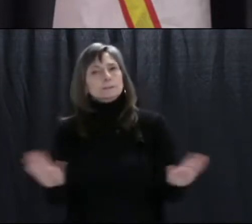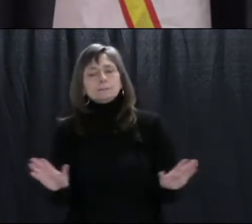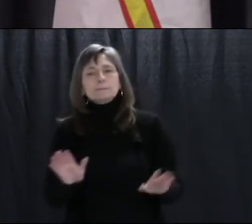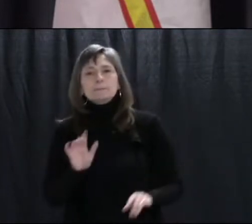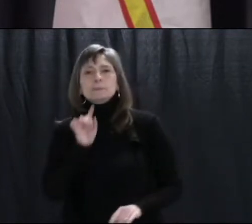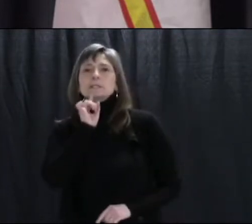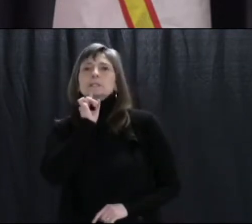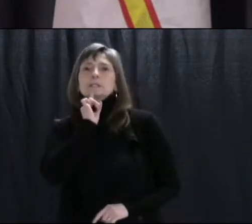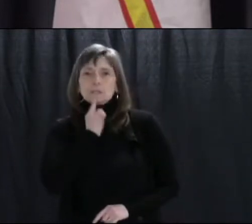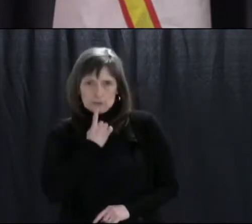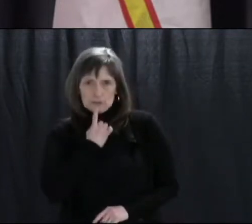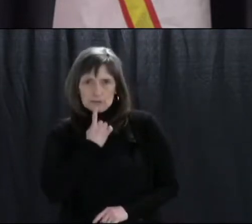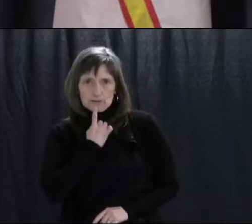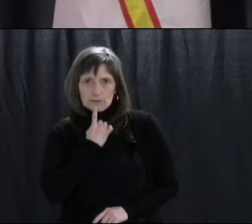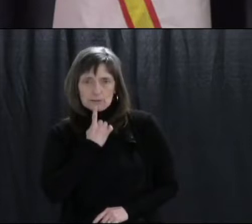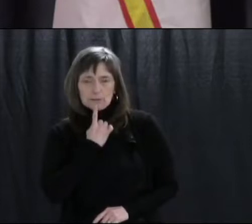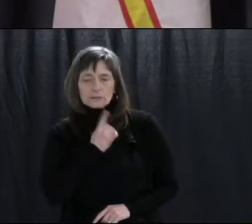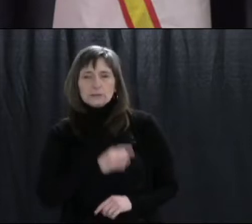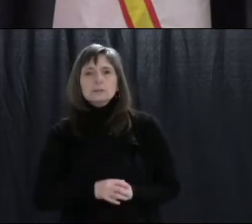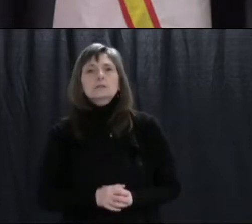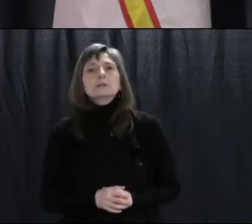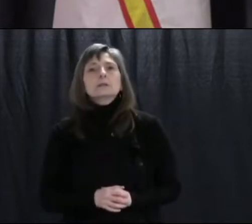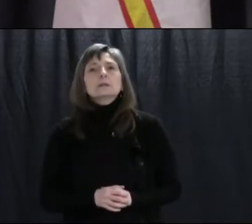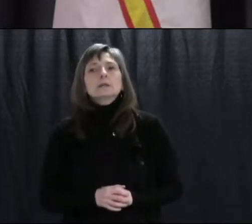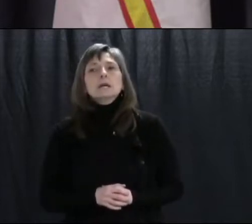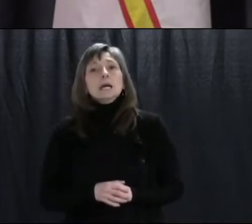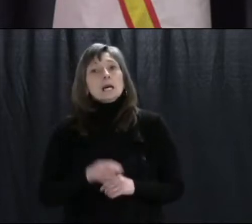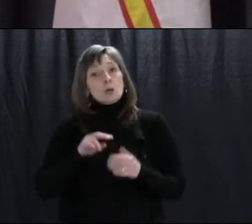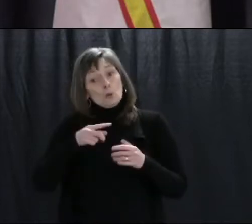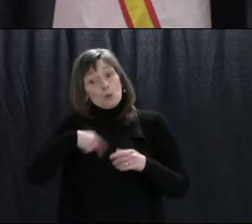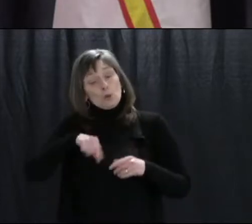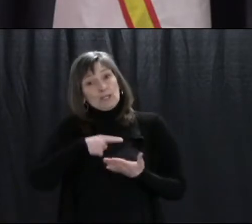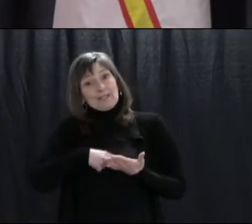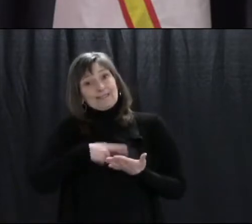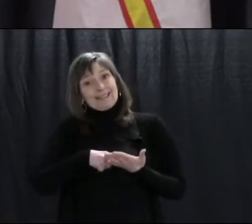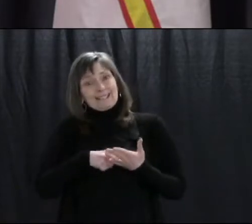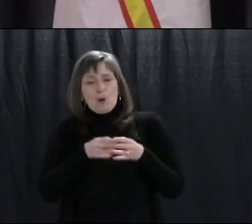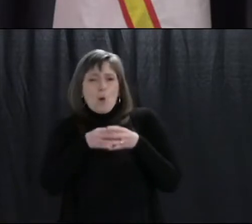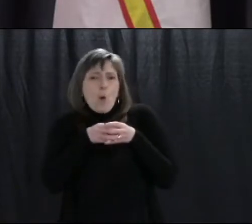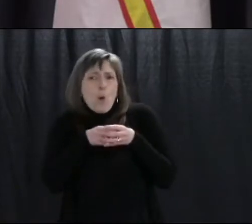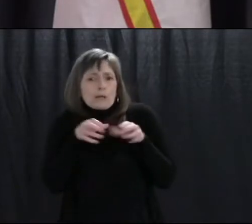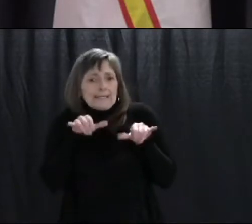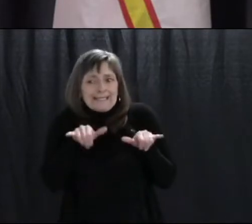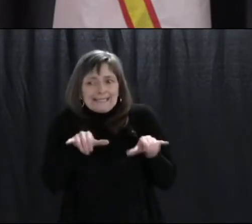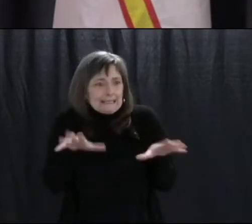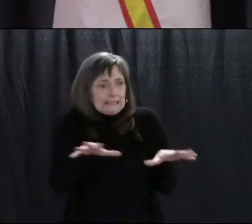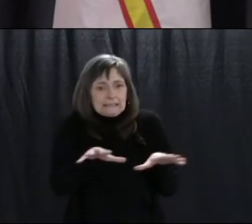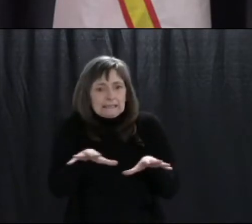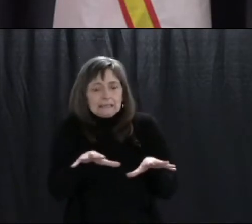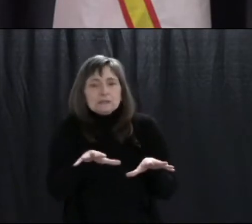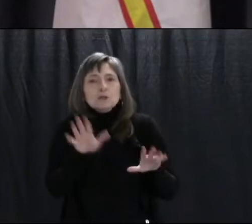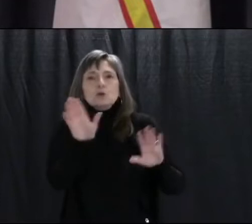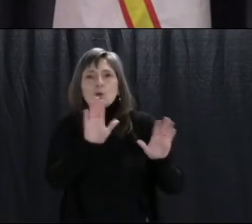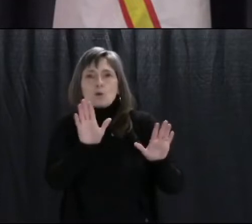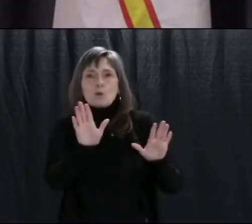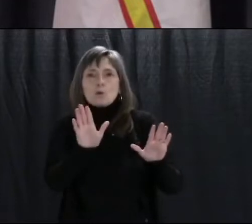serious. We're not talking about containing the spread. This could be the life of a loved